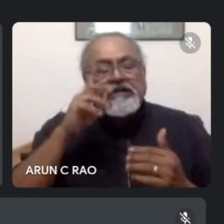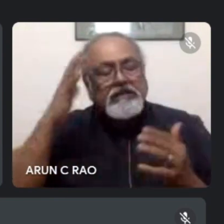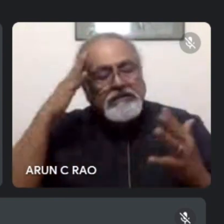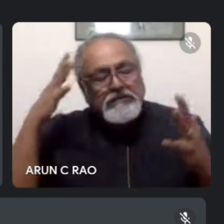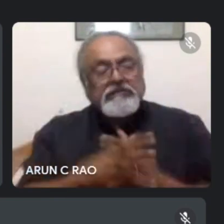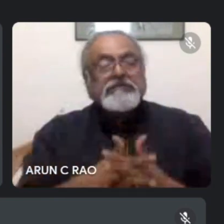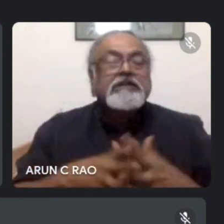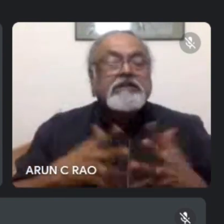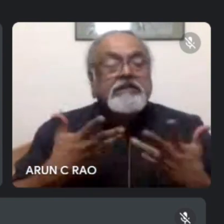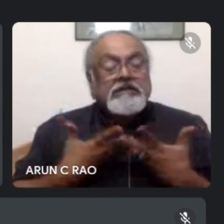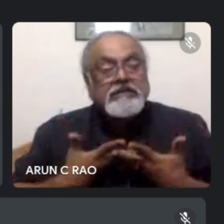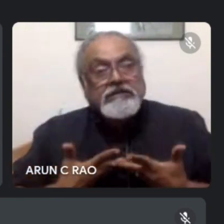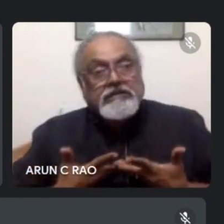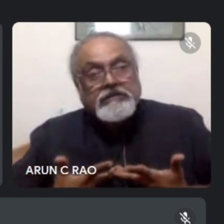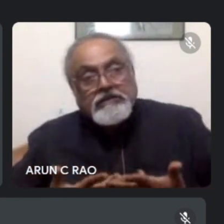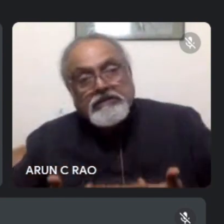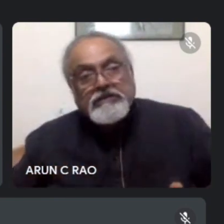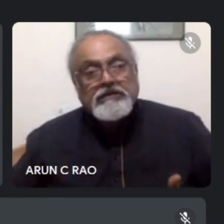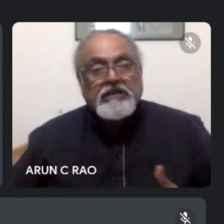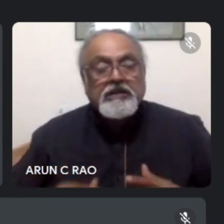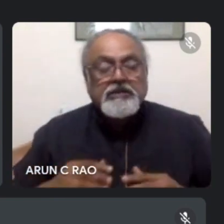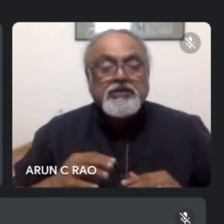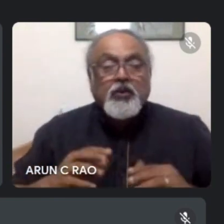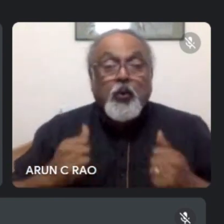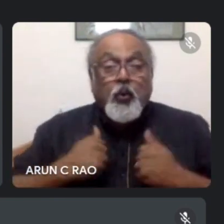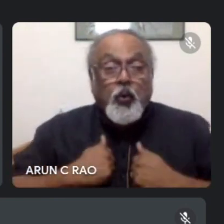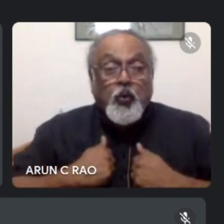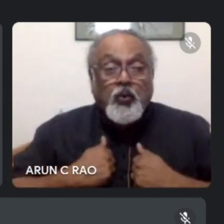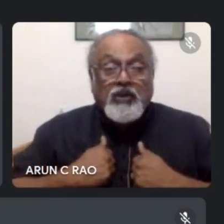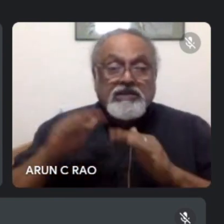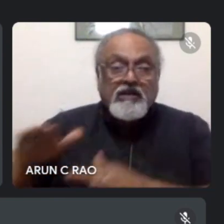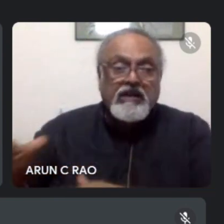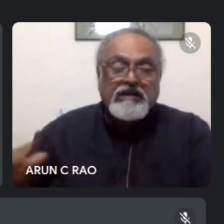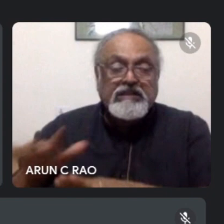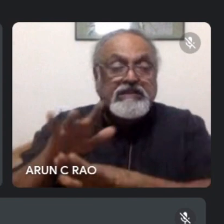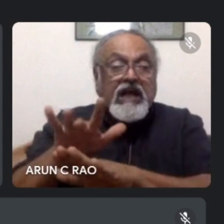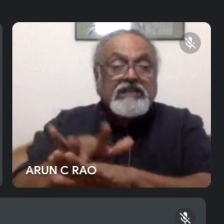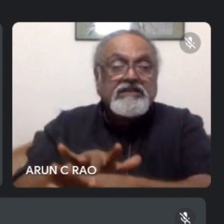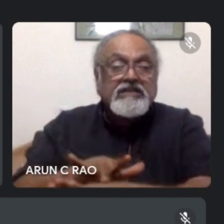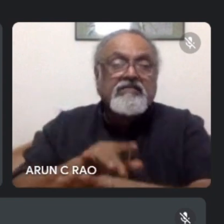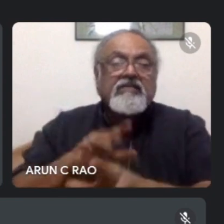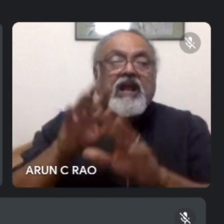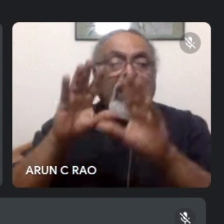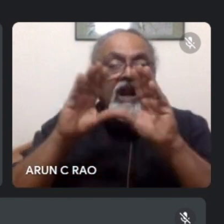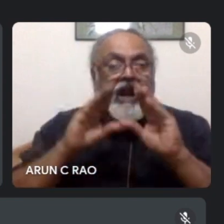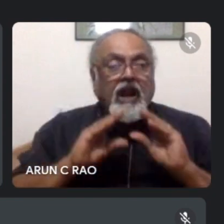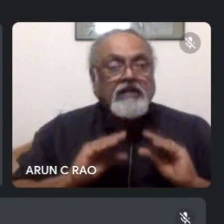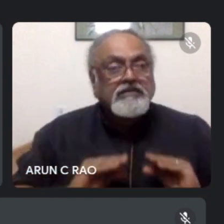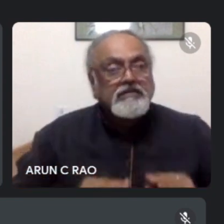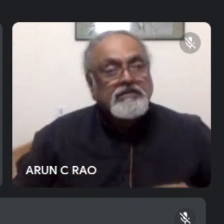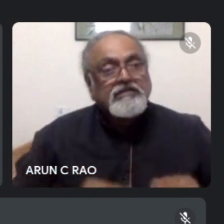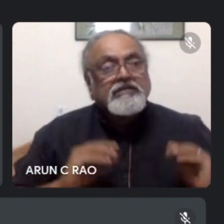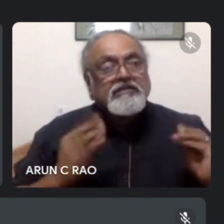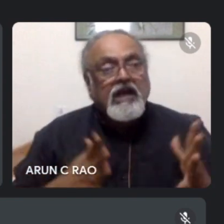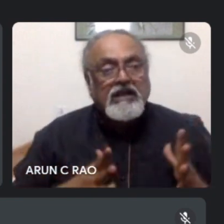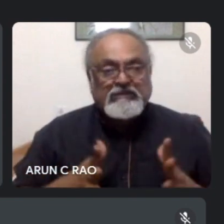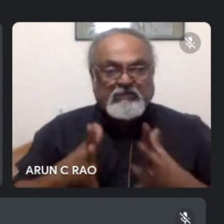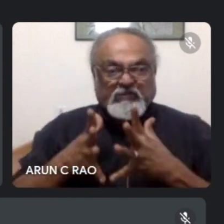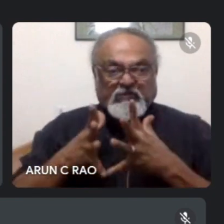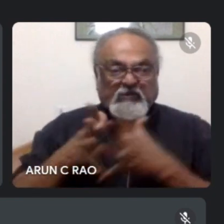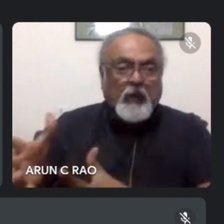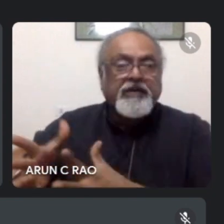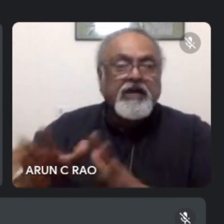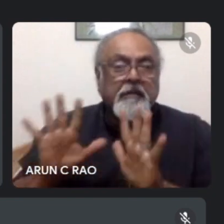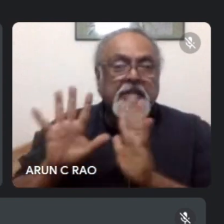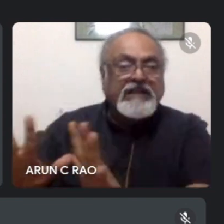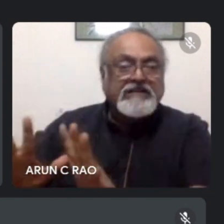parents may become very insensitive to their own children. So I feel that they should be little sensitive, and even